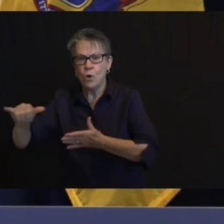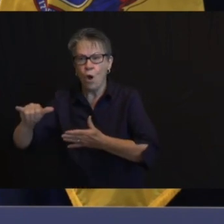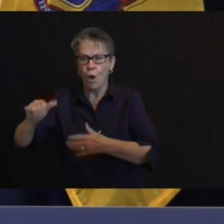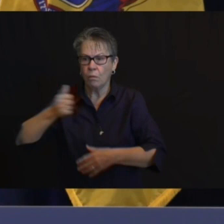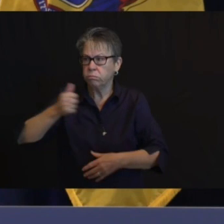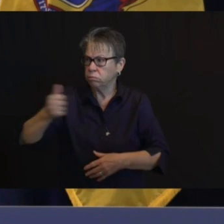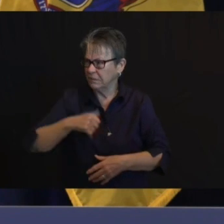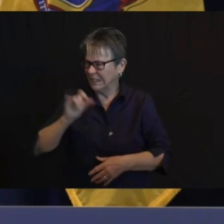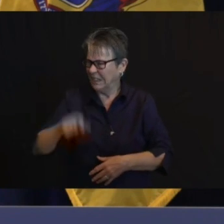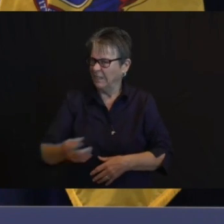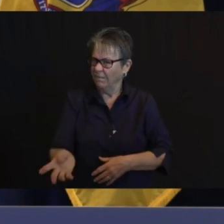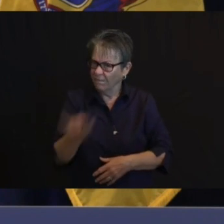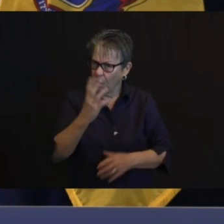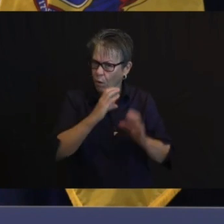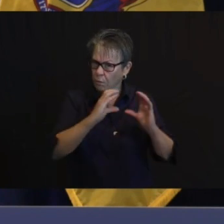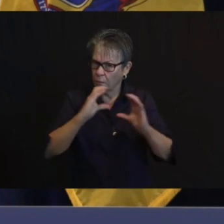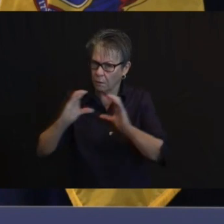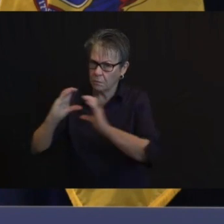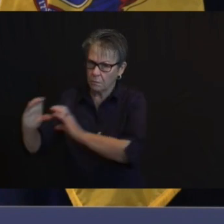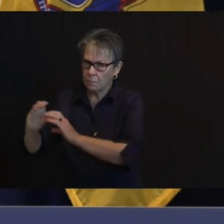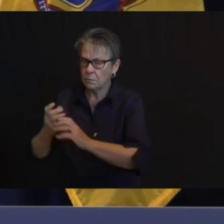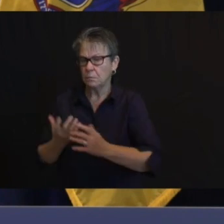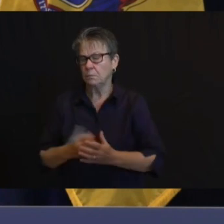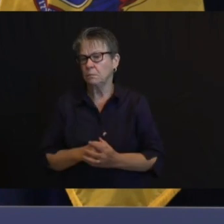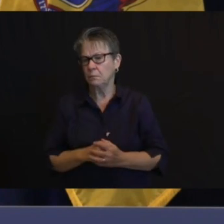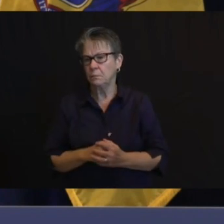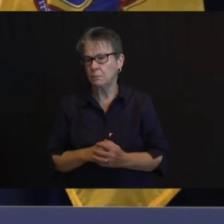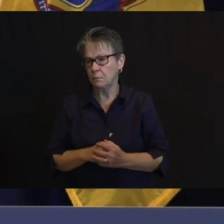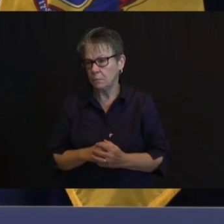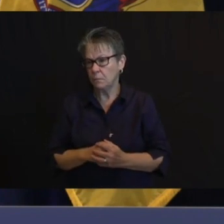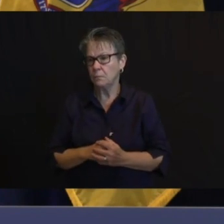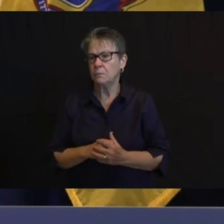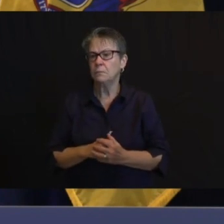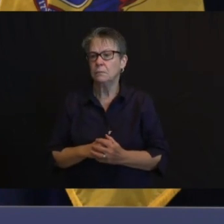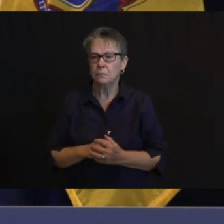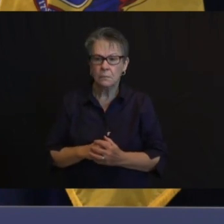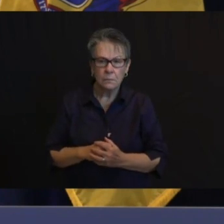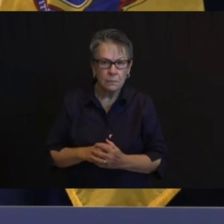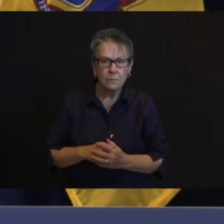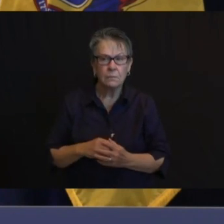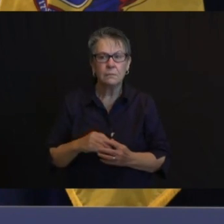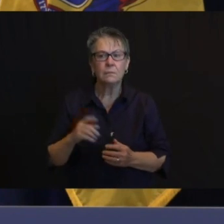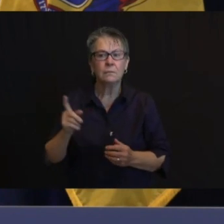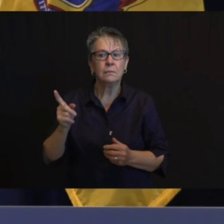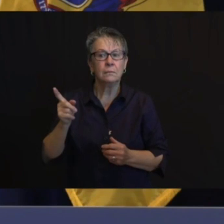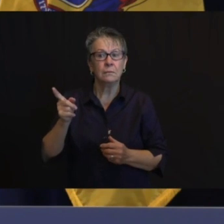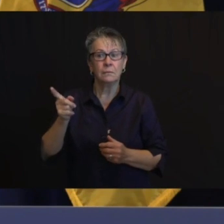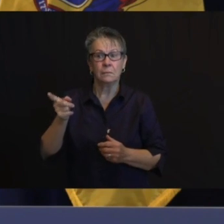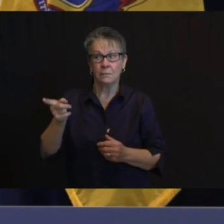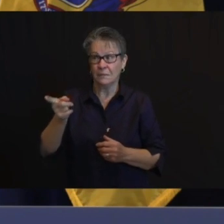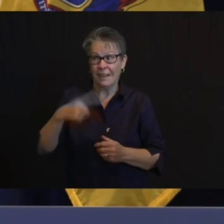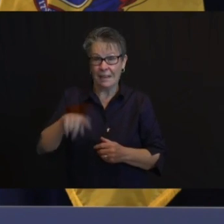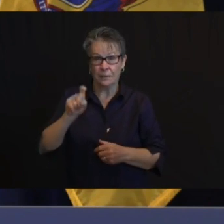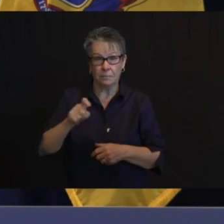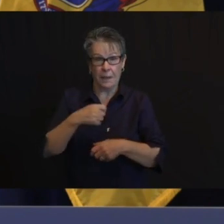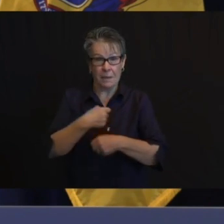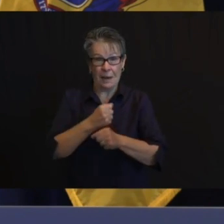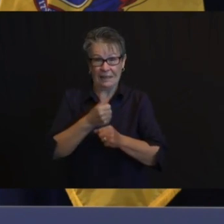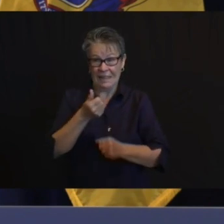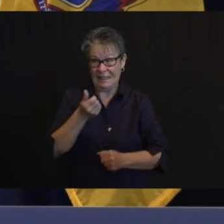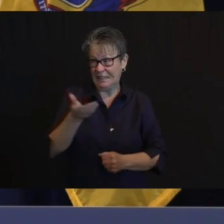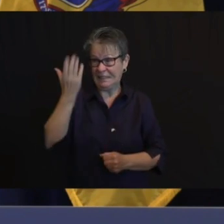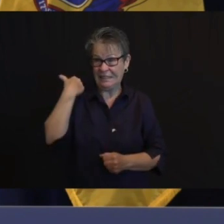tunnels. So let's keep the 19, by the way, the 2 tunnels we have built in 1910. Pat, that was a year or 2 before you